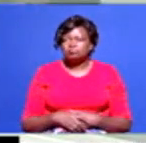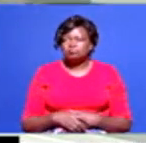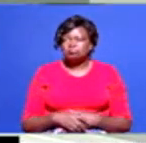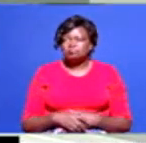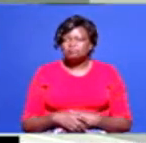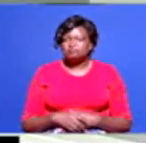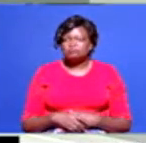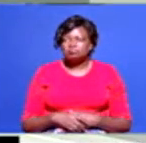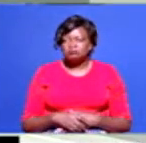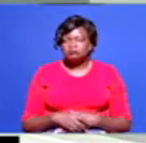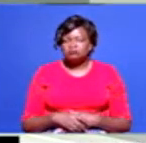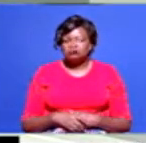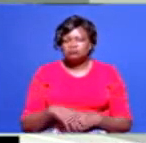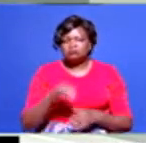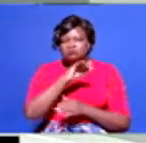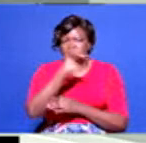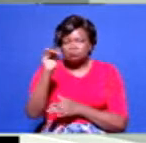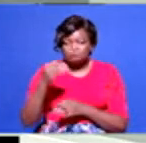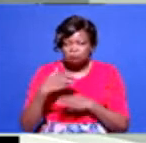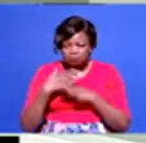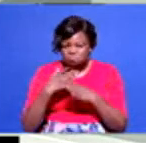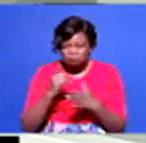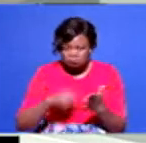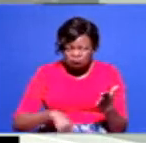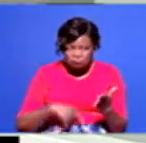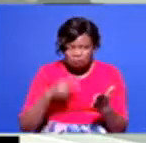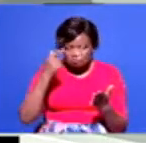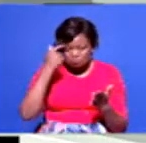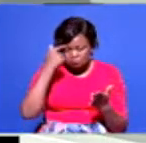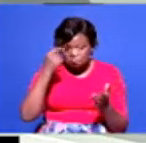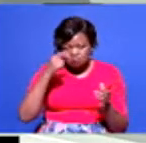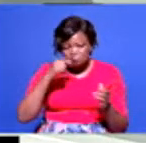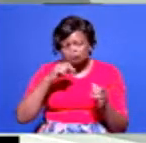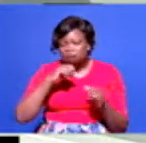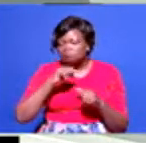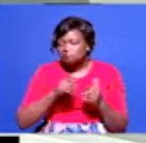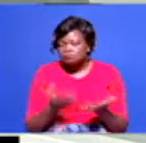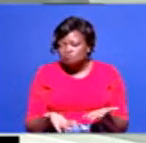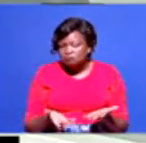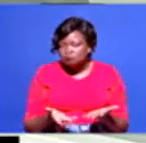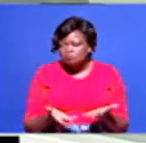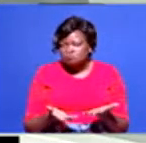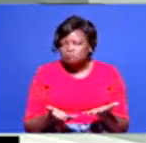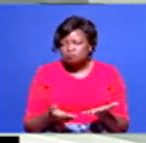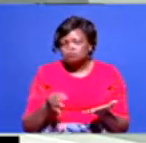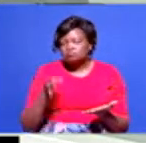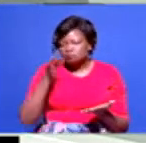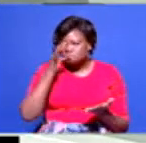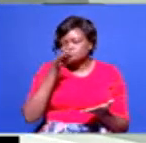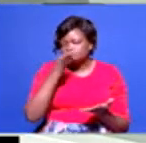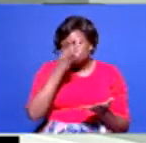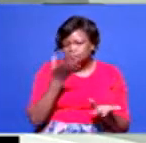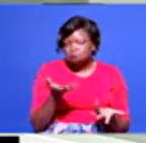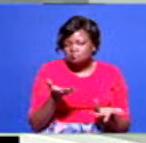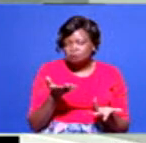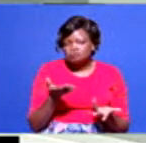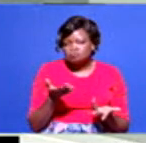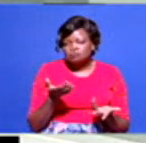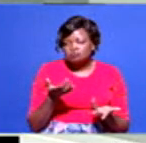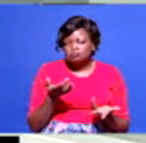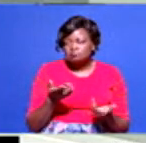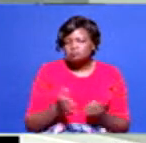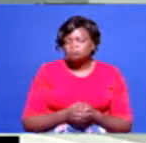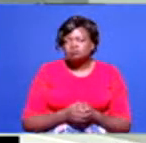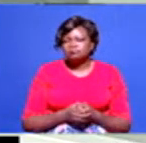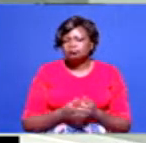And remember, we asked you to share what you thought, you remember the former president Mwai Kibaki for. Kago, we were